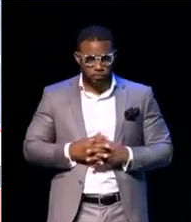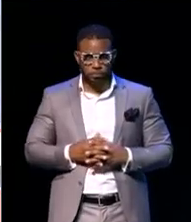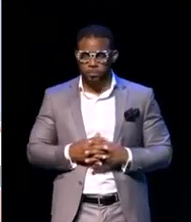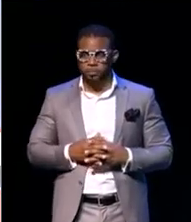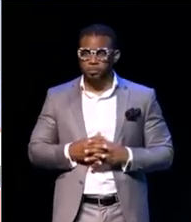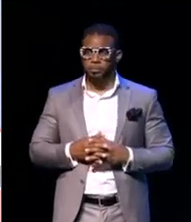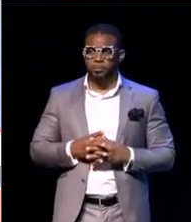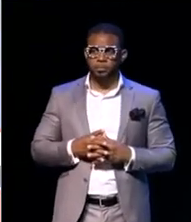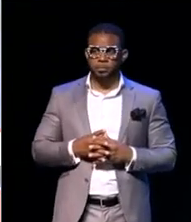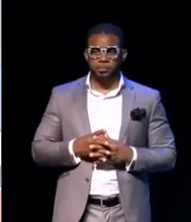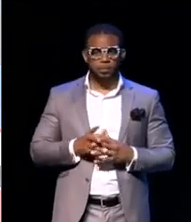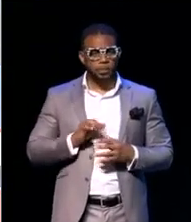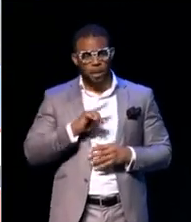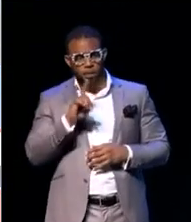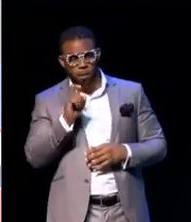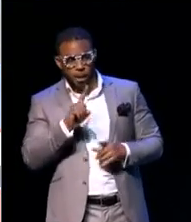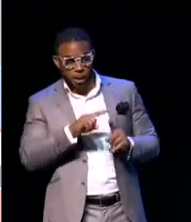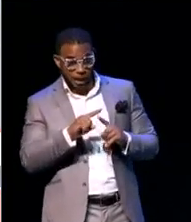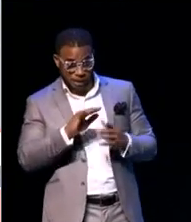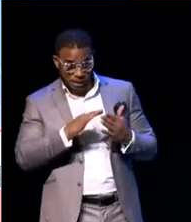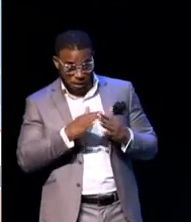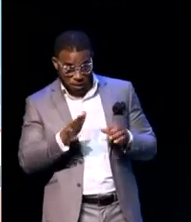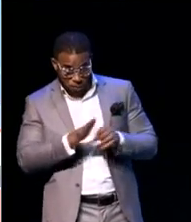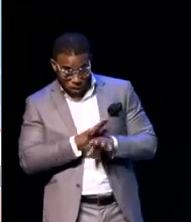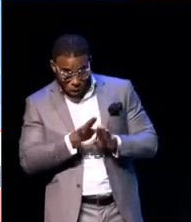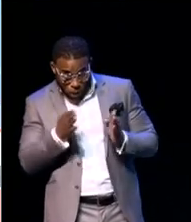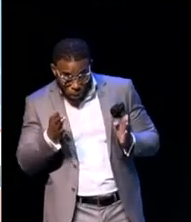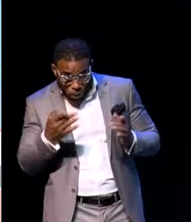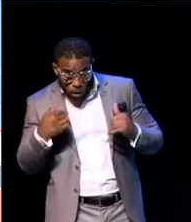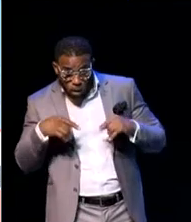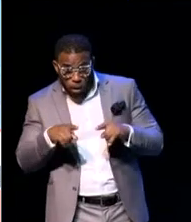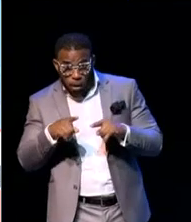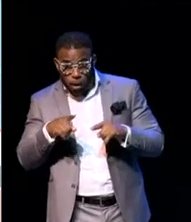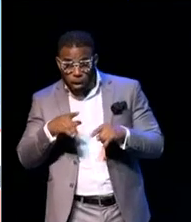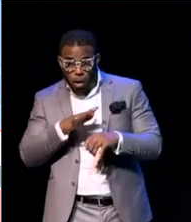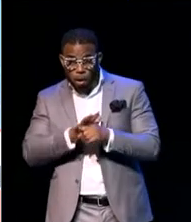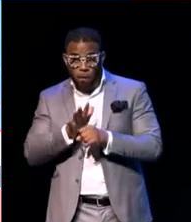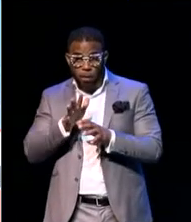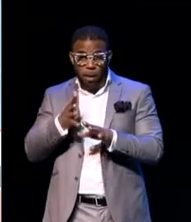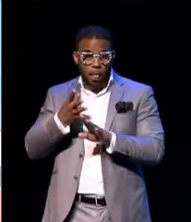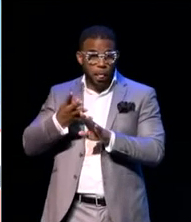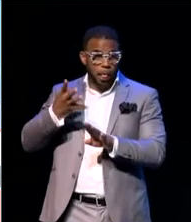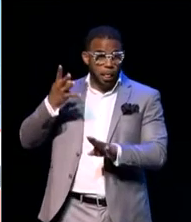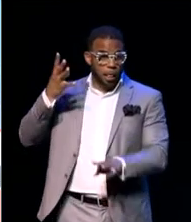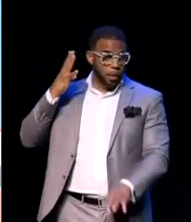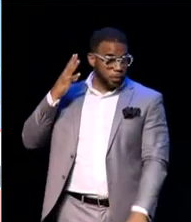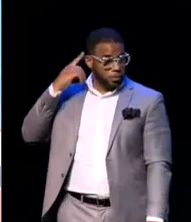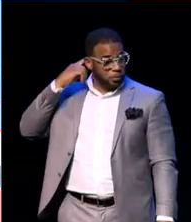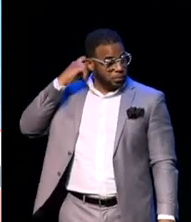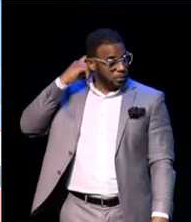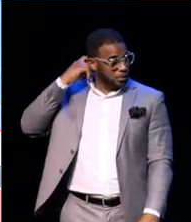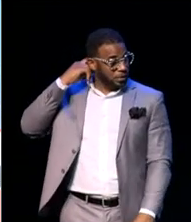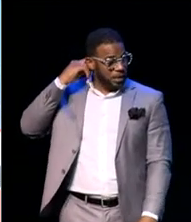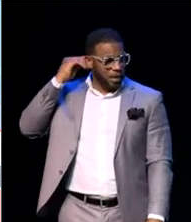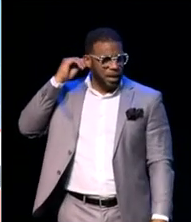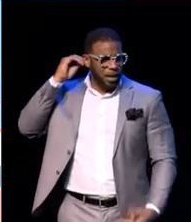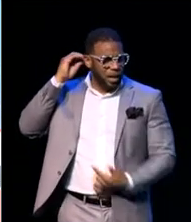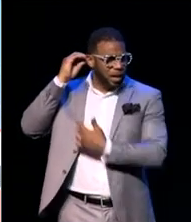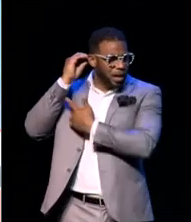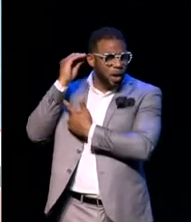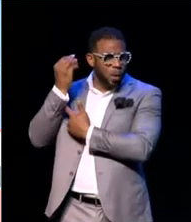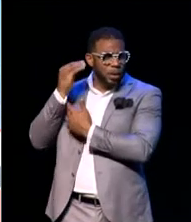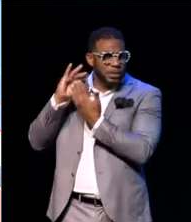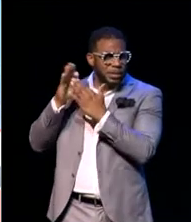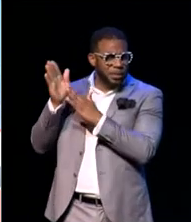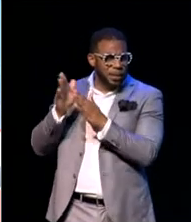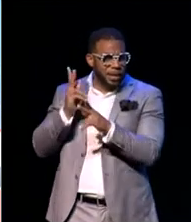I have a question. As the city fully opens and COVID is left far back in our rearview mirror, what is the city's